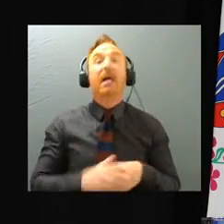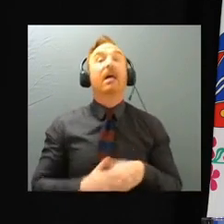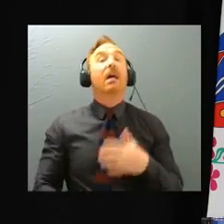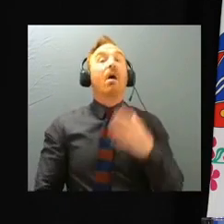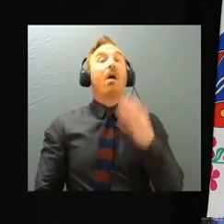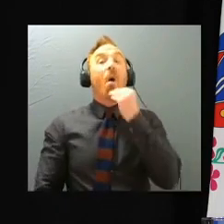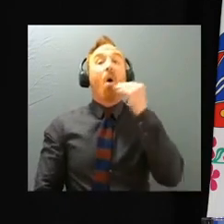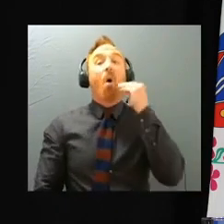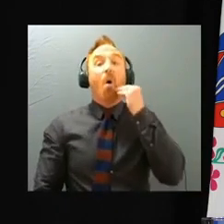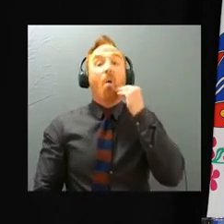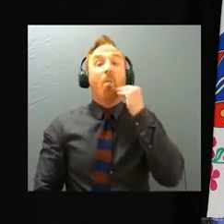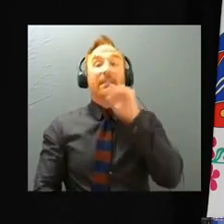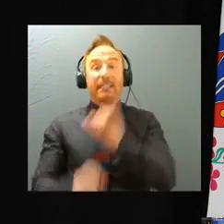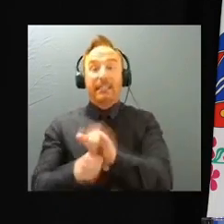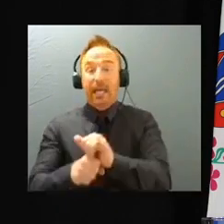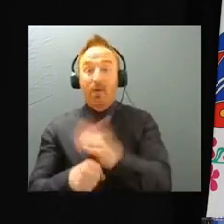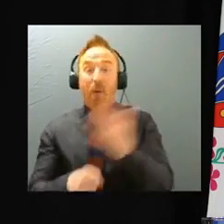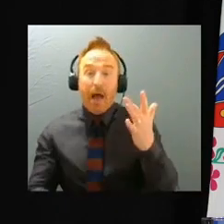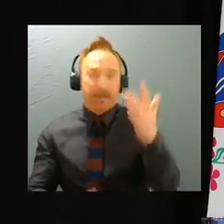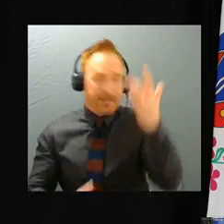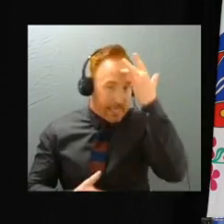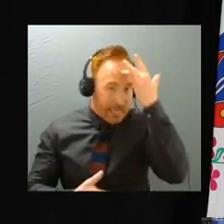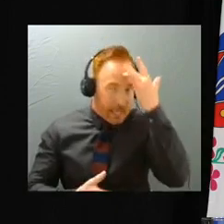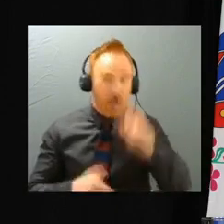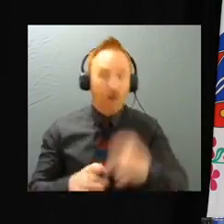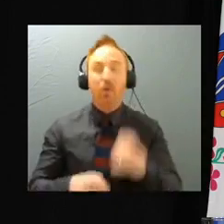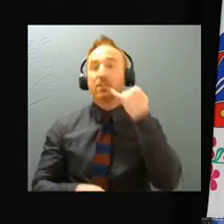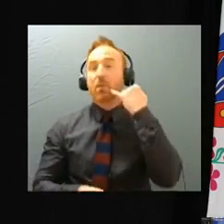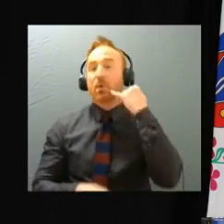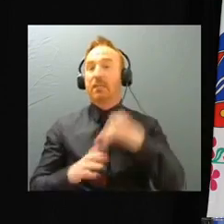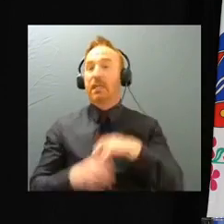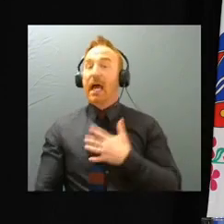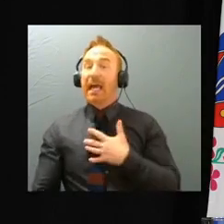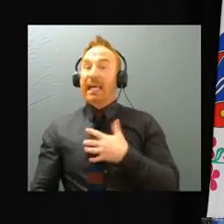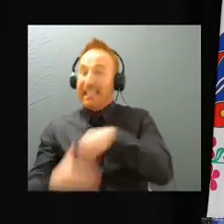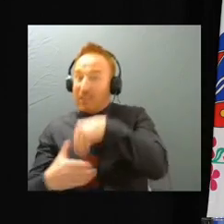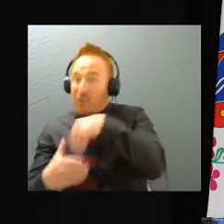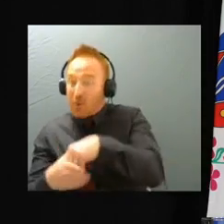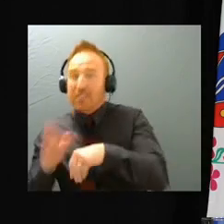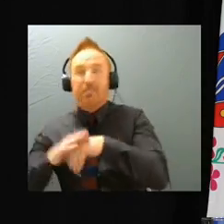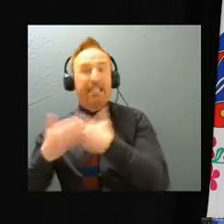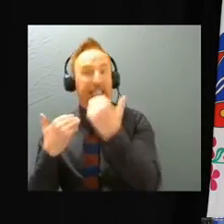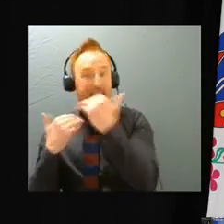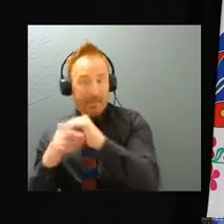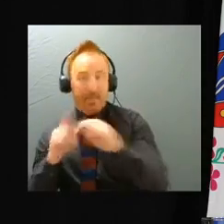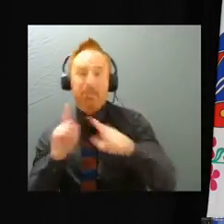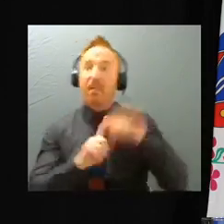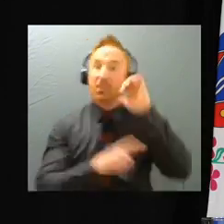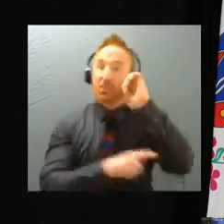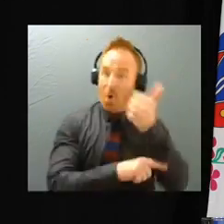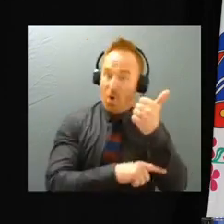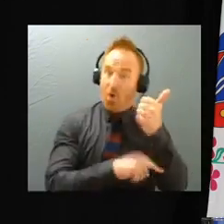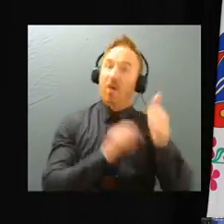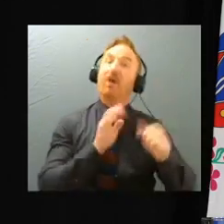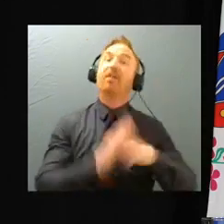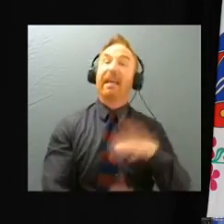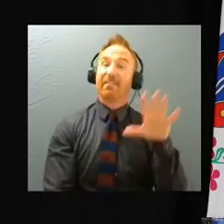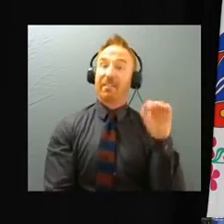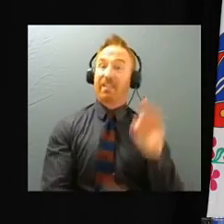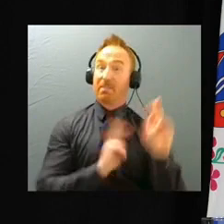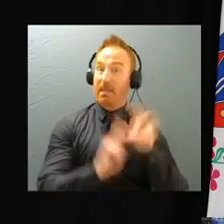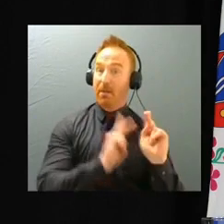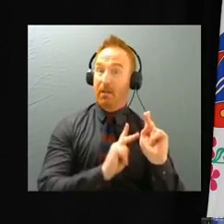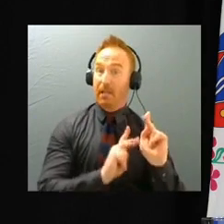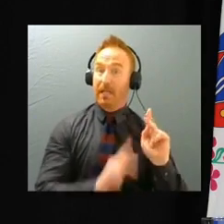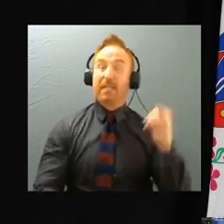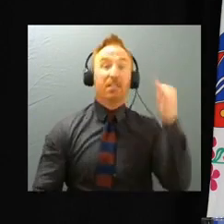10 indoors, and as of tomorrow, 50 outdoors. Be respectful of community wishes when you travel,